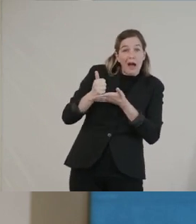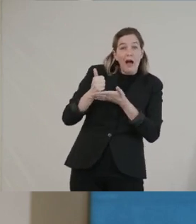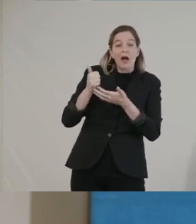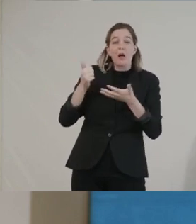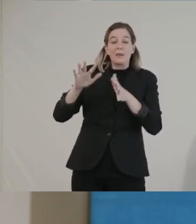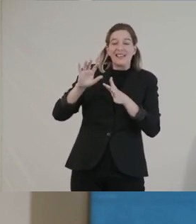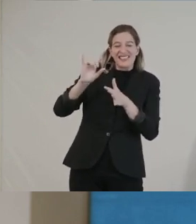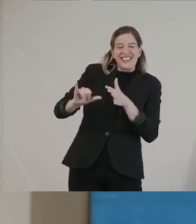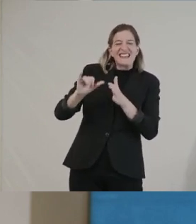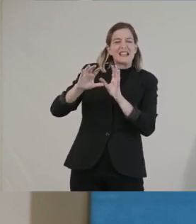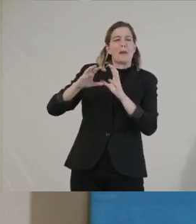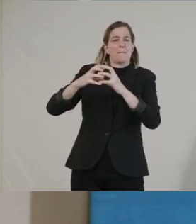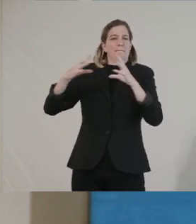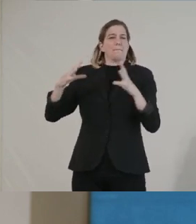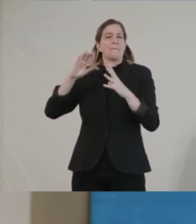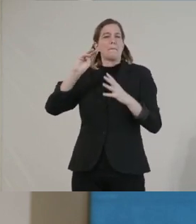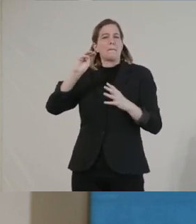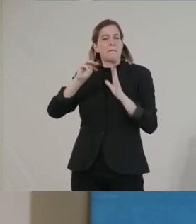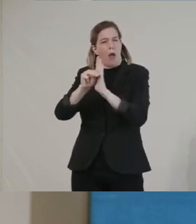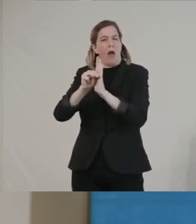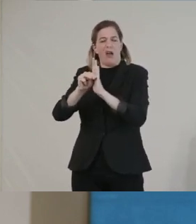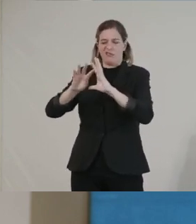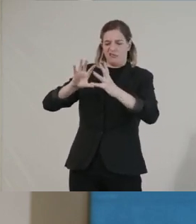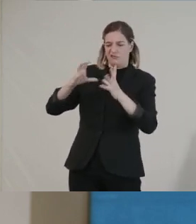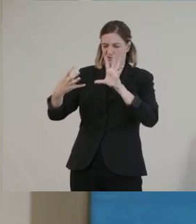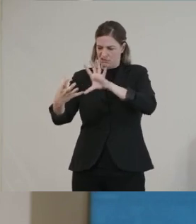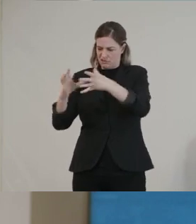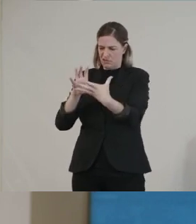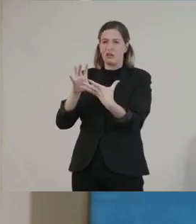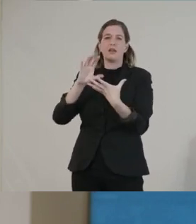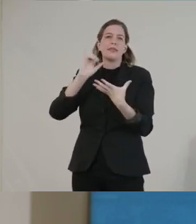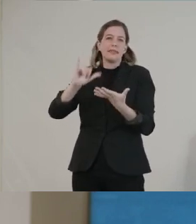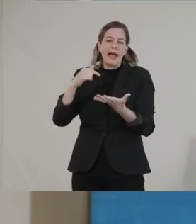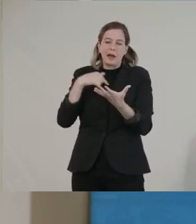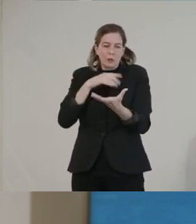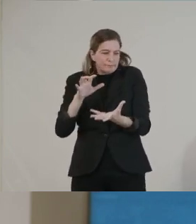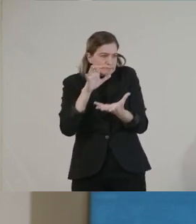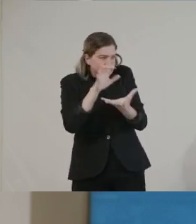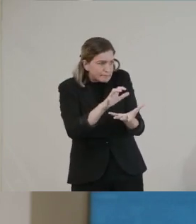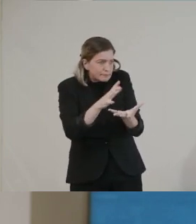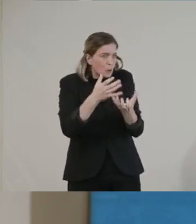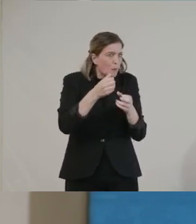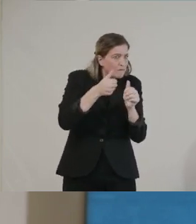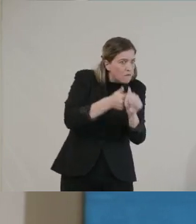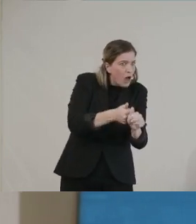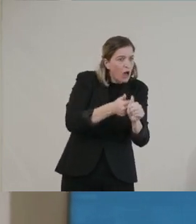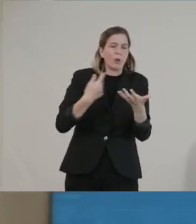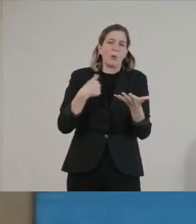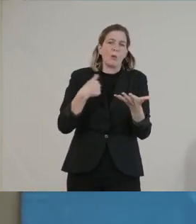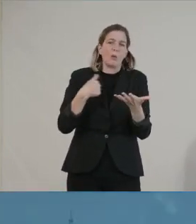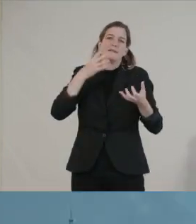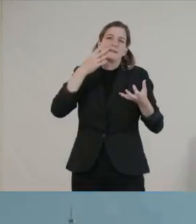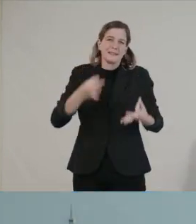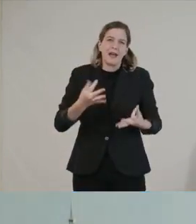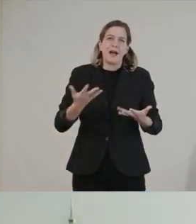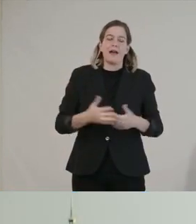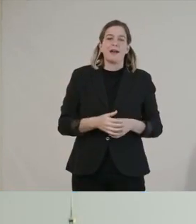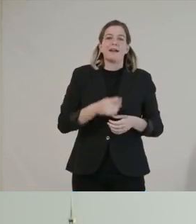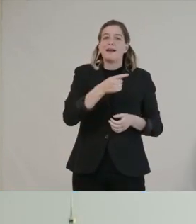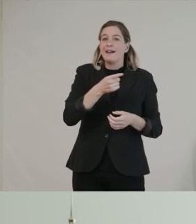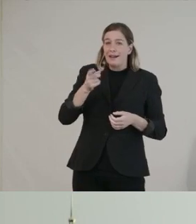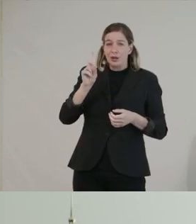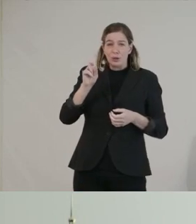we will continue to use the real data to make the on-the-ground decisions. And these models have changed so